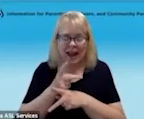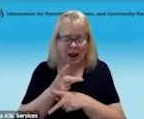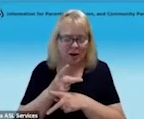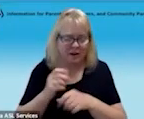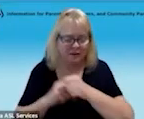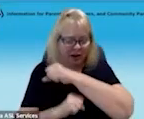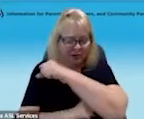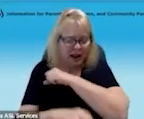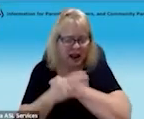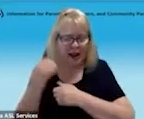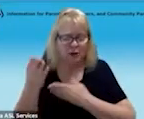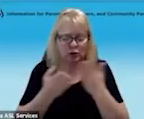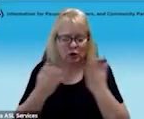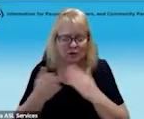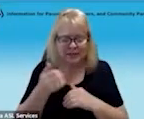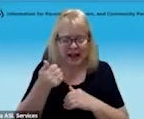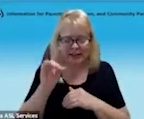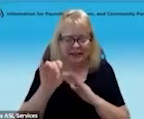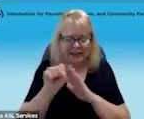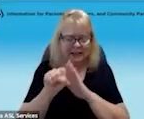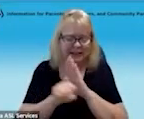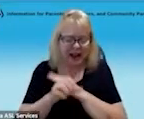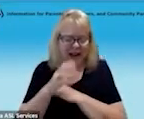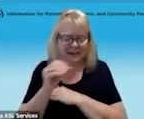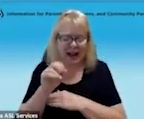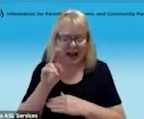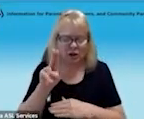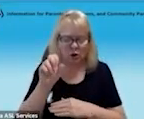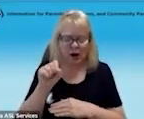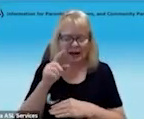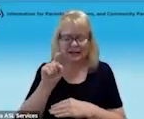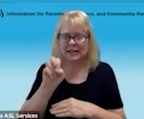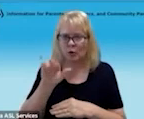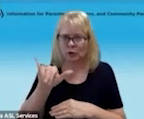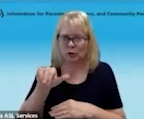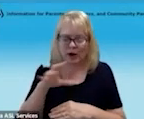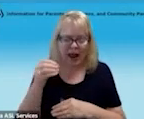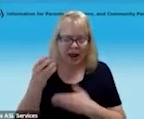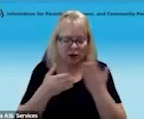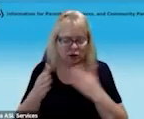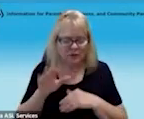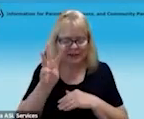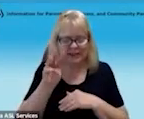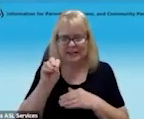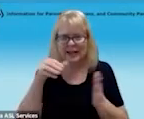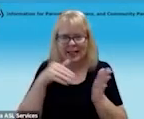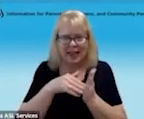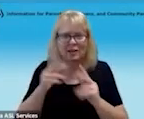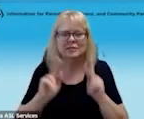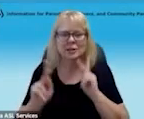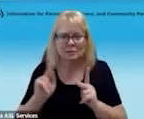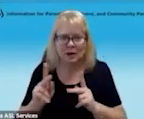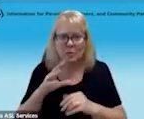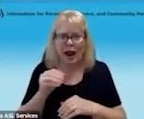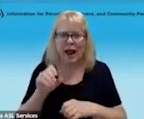a pleasure to, in fact, be here with you. I just want to tell you, I'm with the West Care Foundation, and we were founded in 1973, and we're a health and human